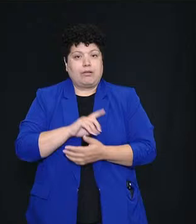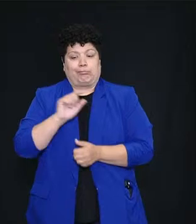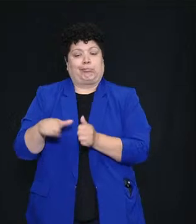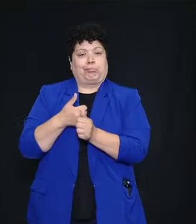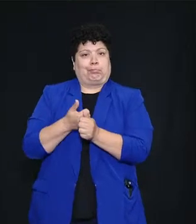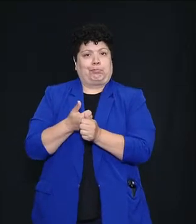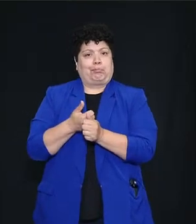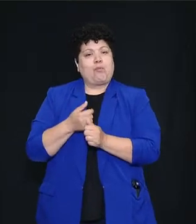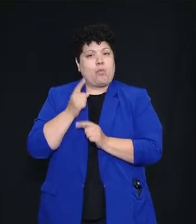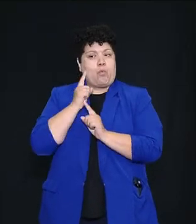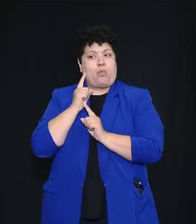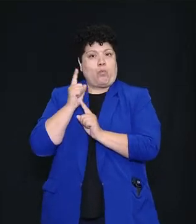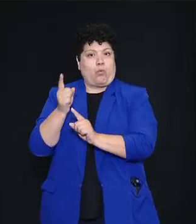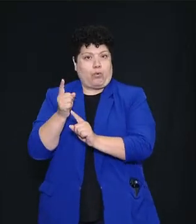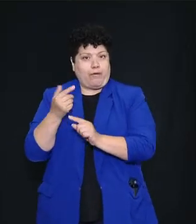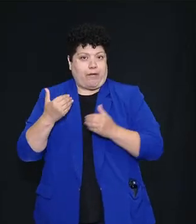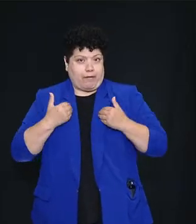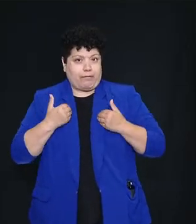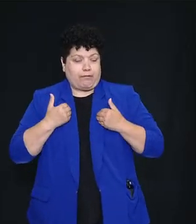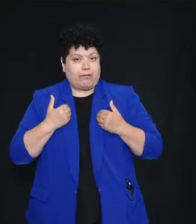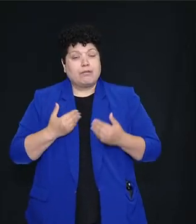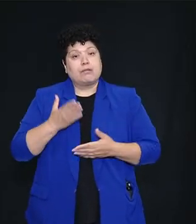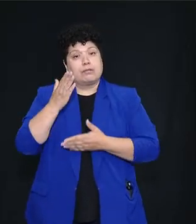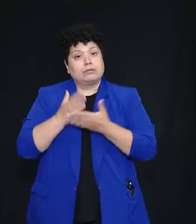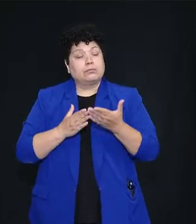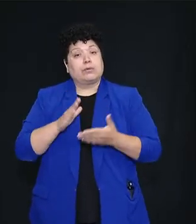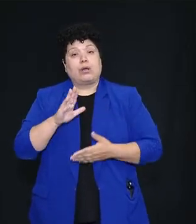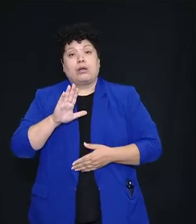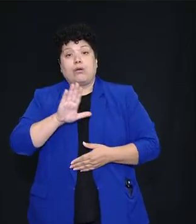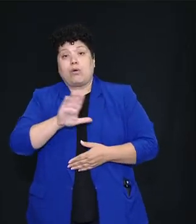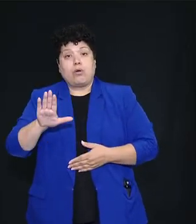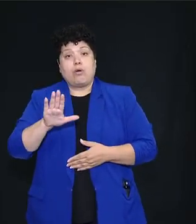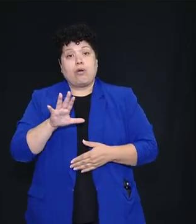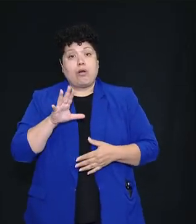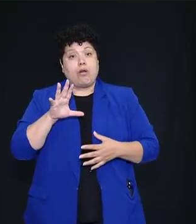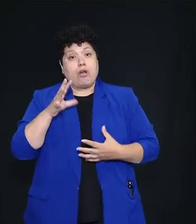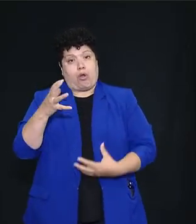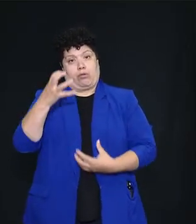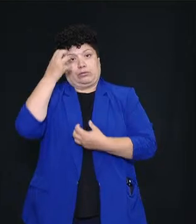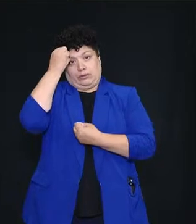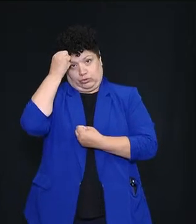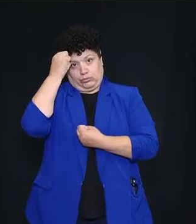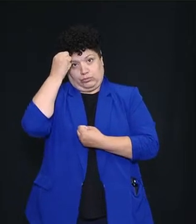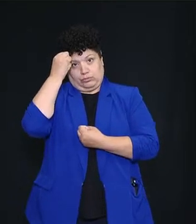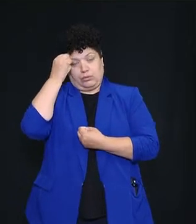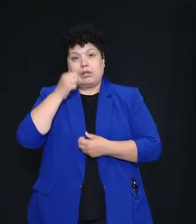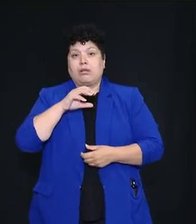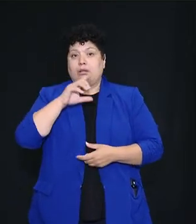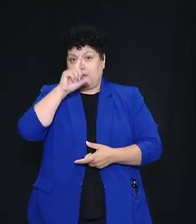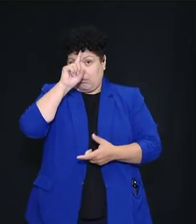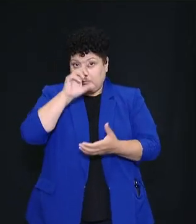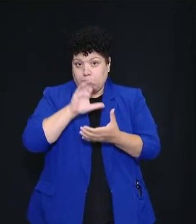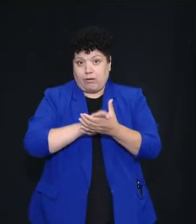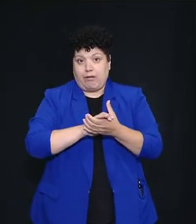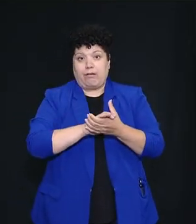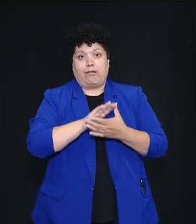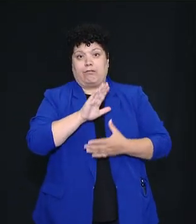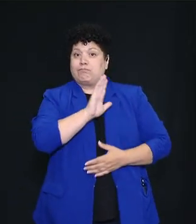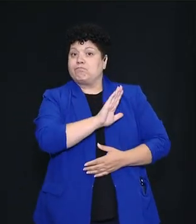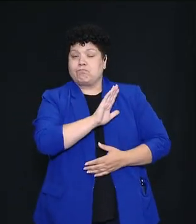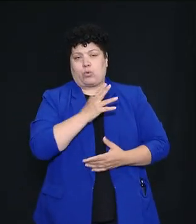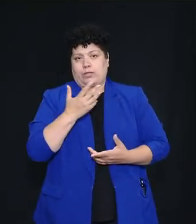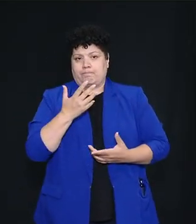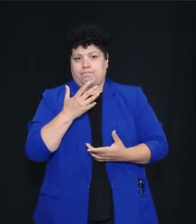This is the case with forms of ideological colonization. In the past, the colonialist